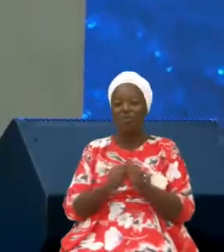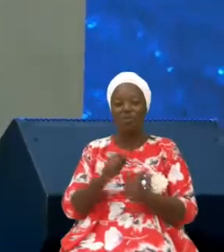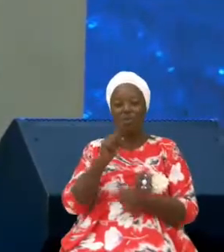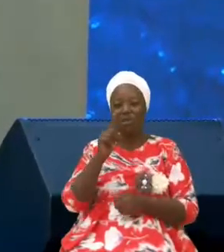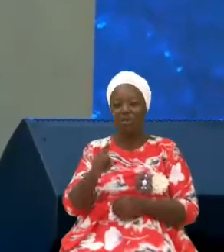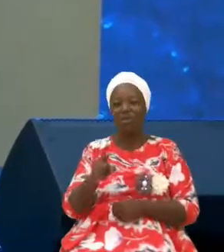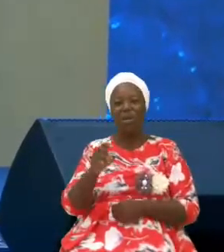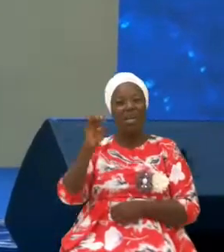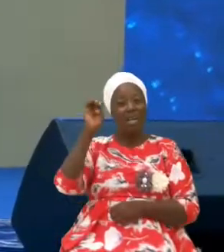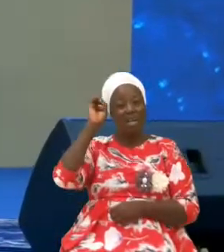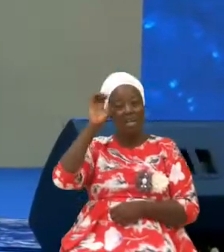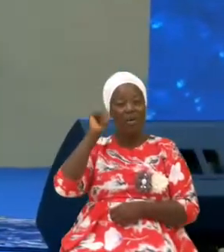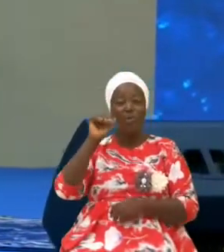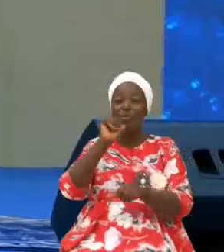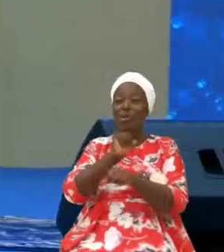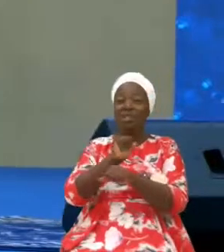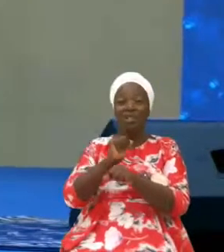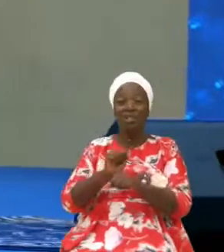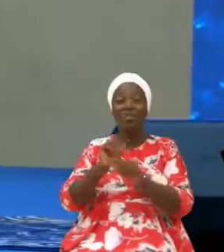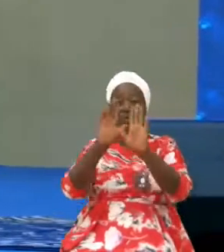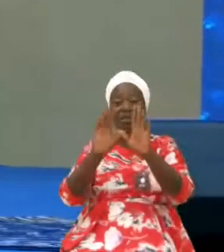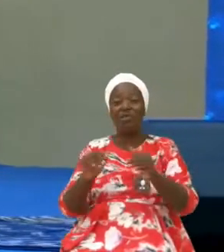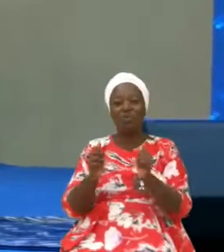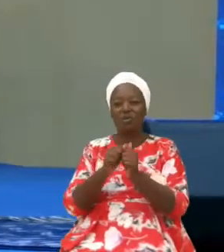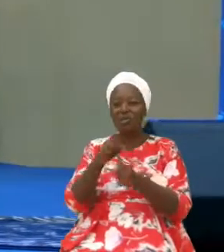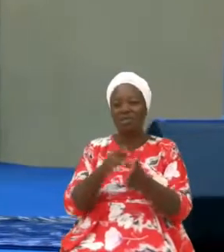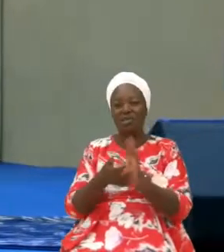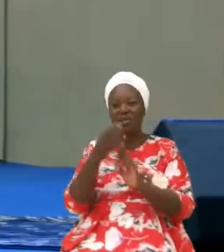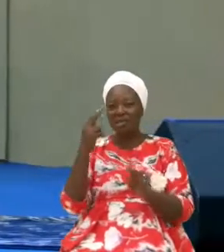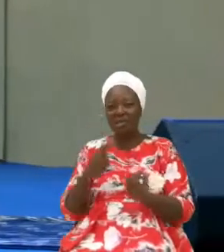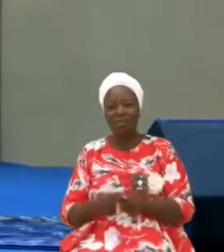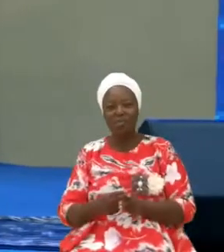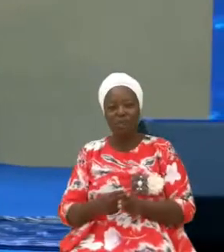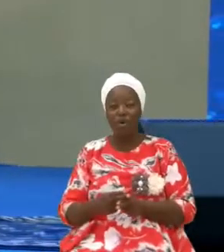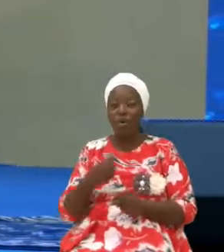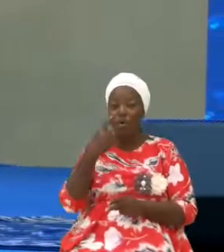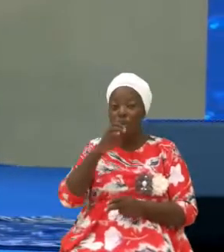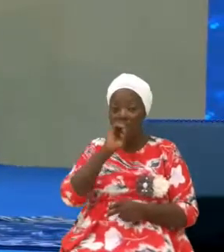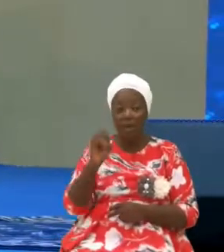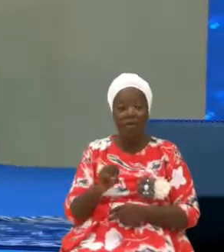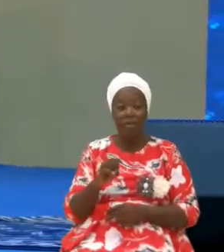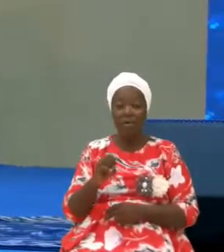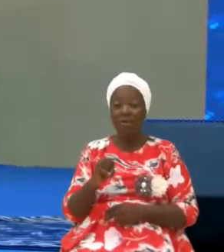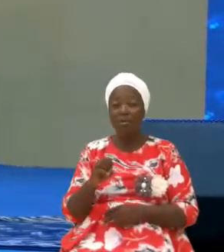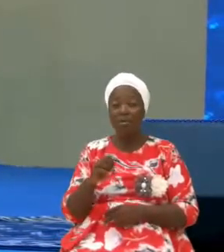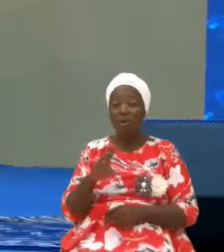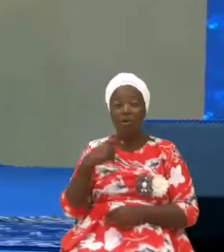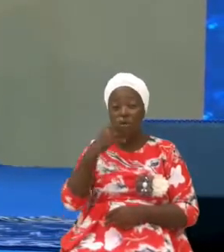dealt wondrously with you. It will deal wondrously with you.